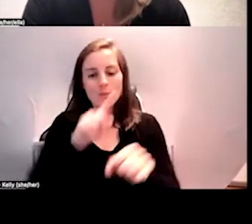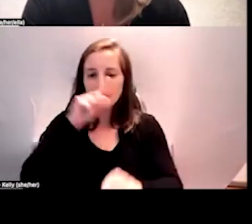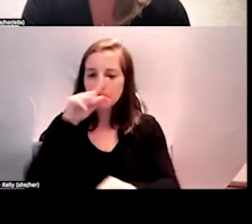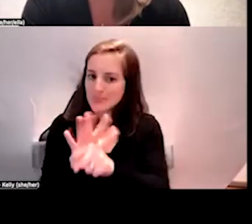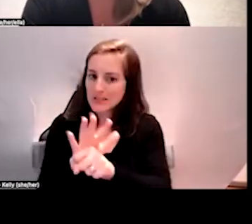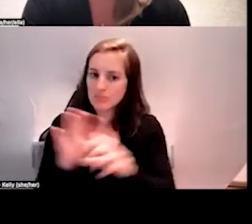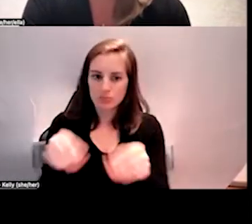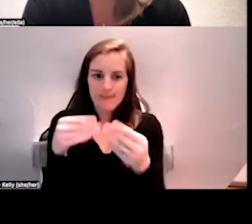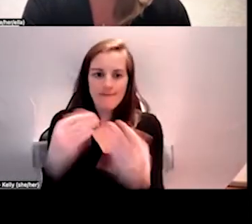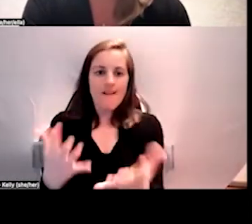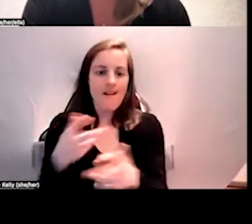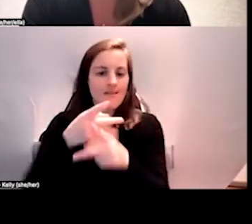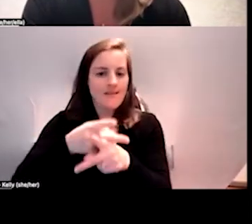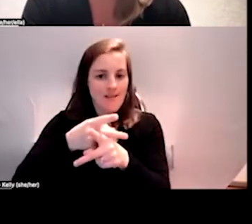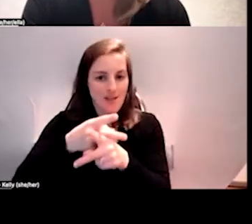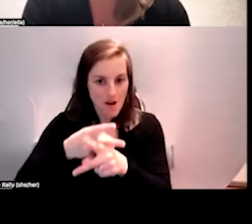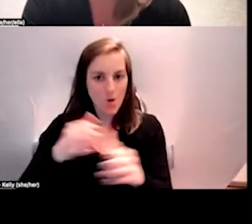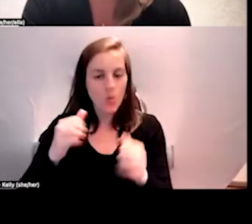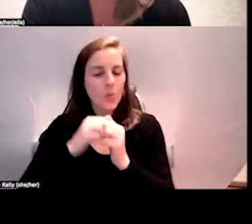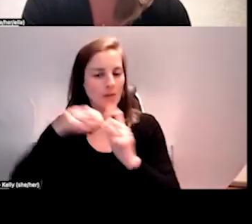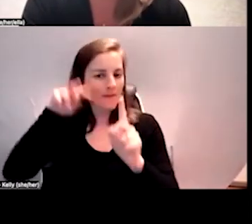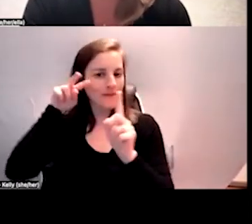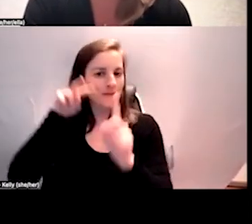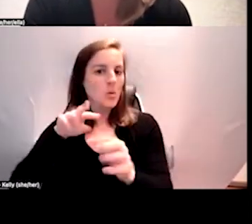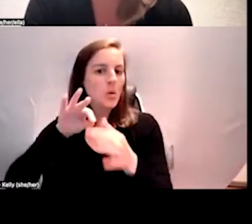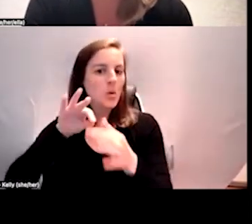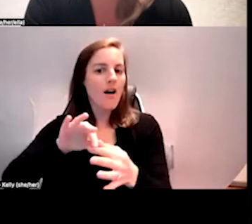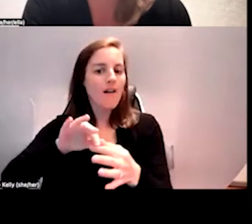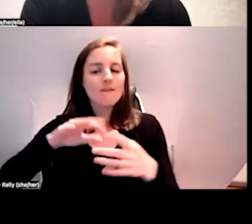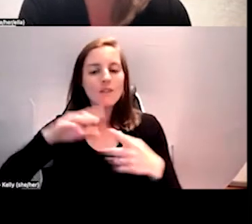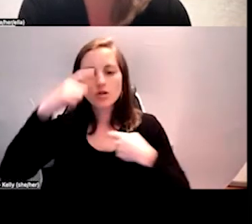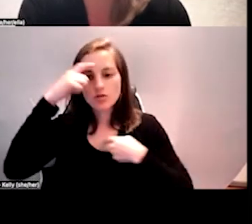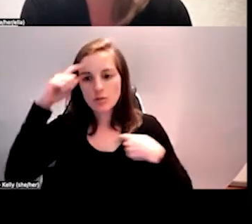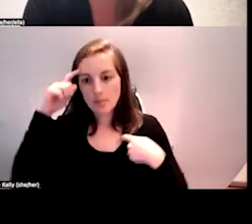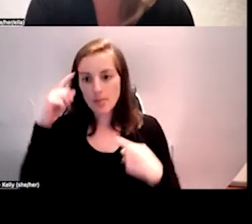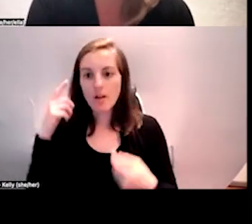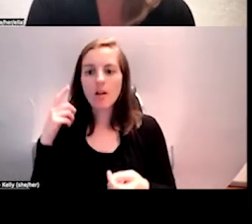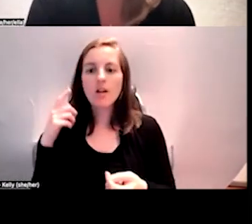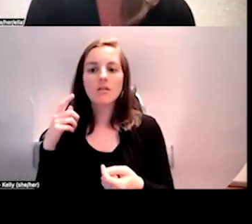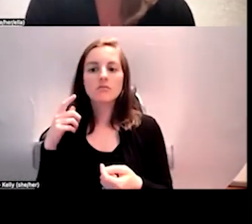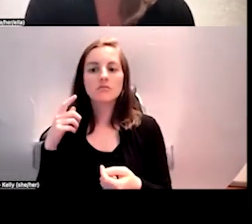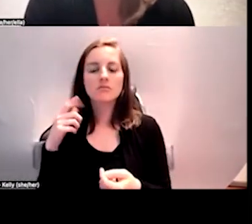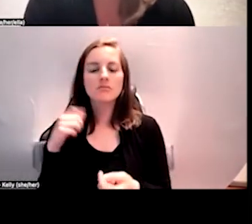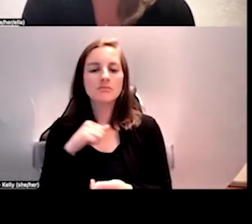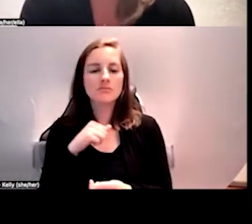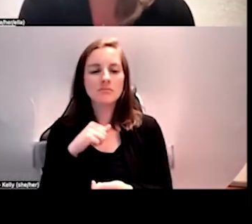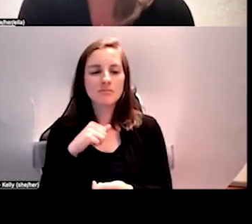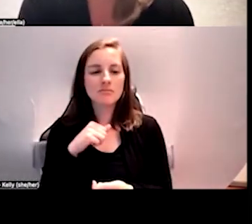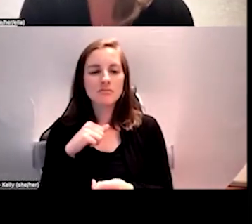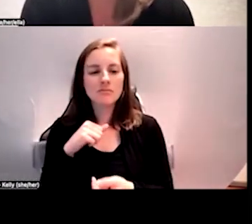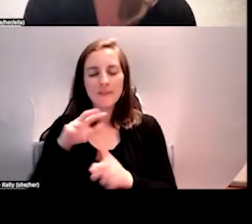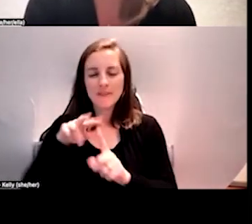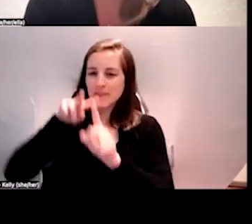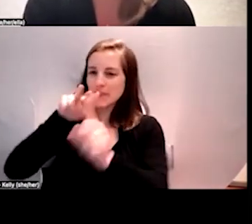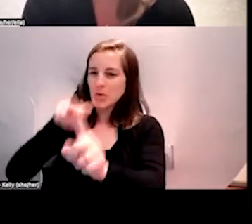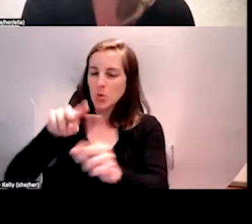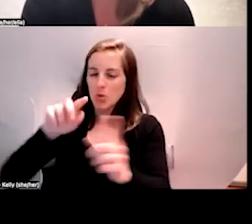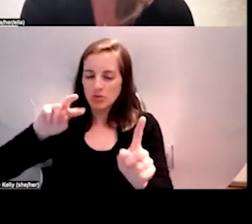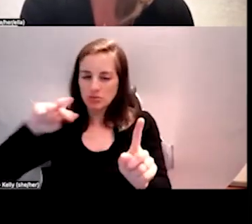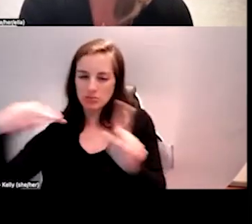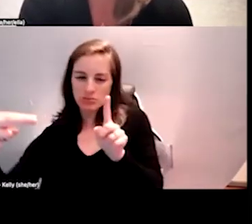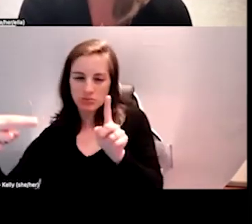of not of what happened to you rather than what's wrong with you, right? So it's really